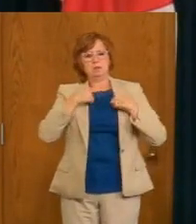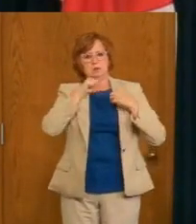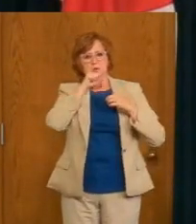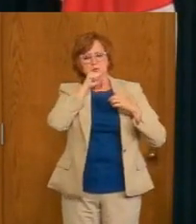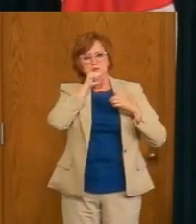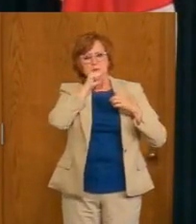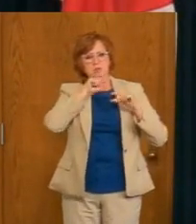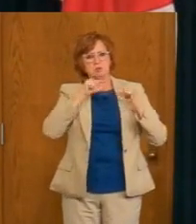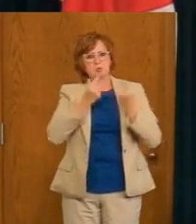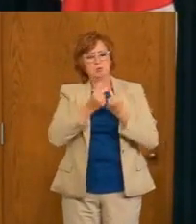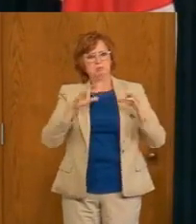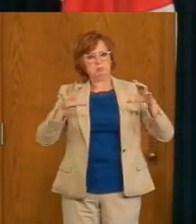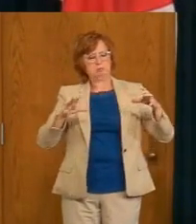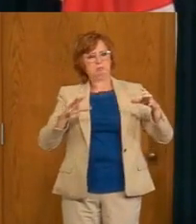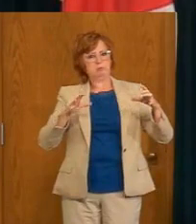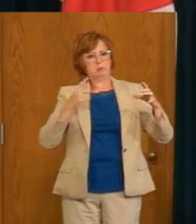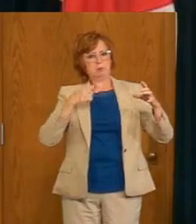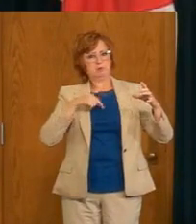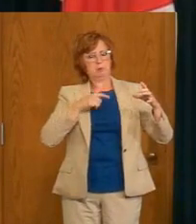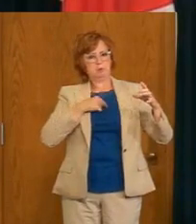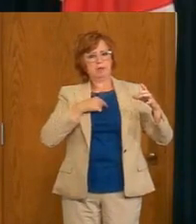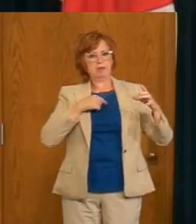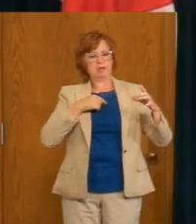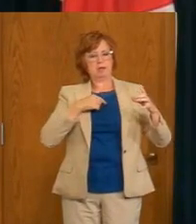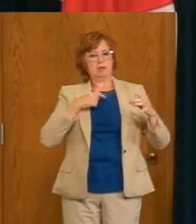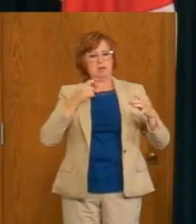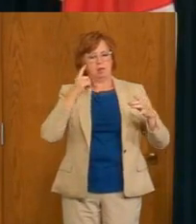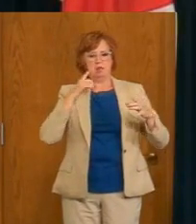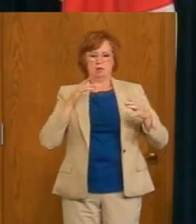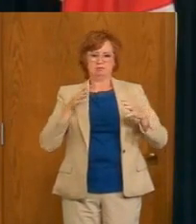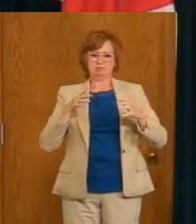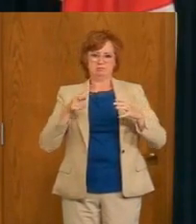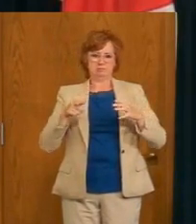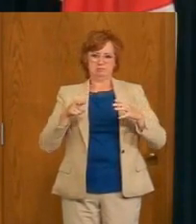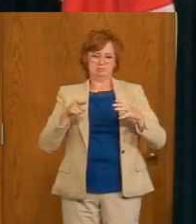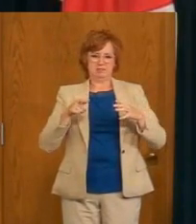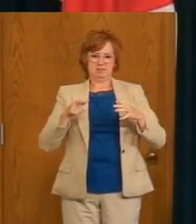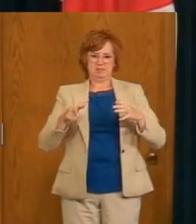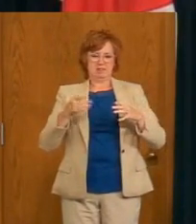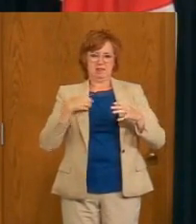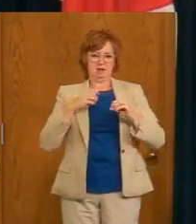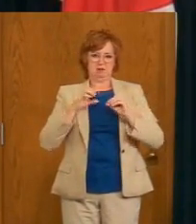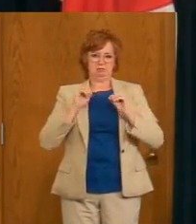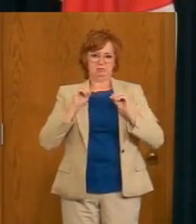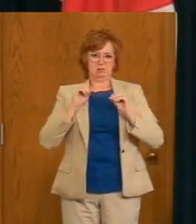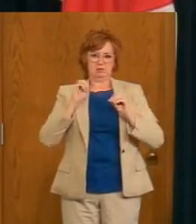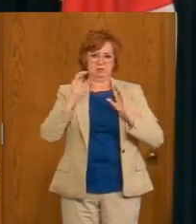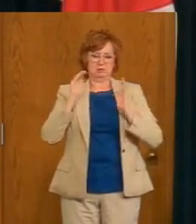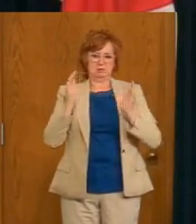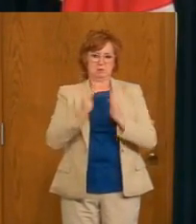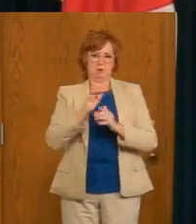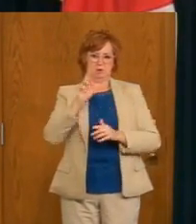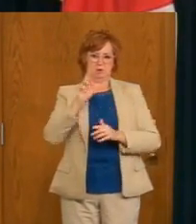over the course of the last number of months. And what we saw when we achieved the 40 and up 70 percentile benchmark that we